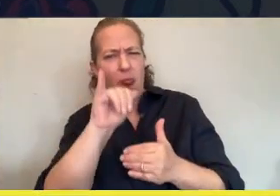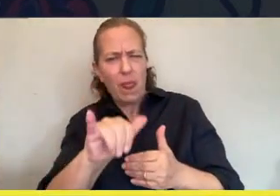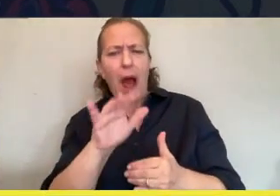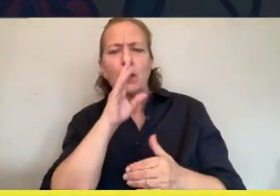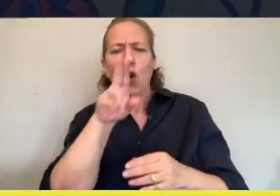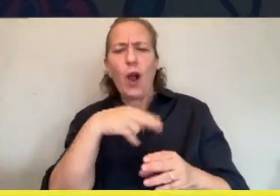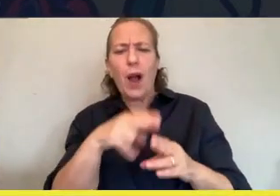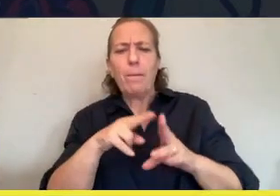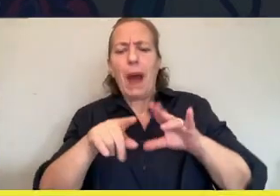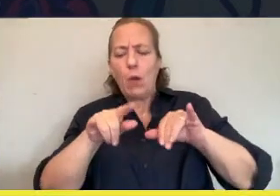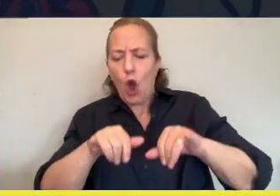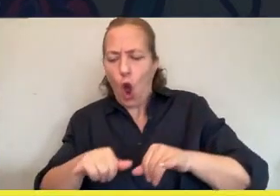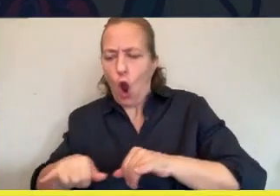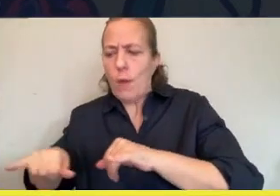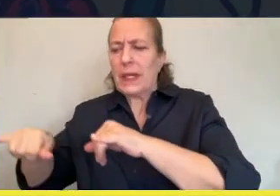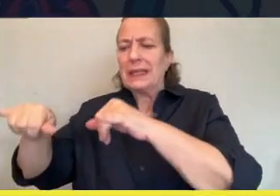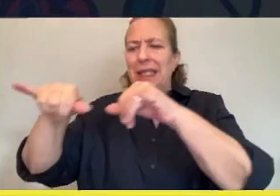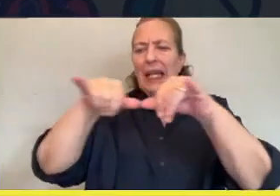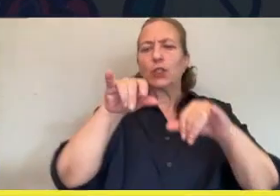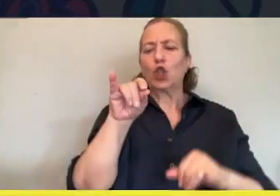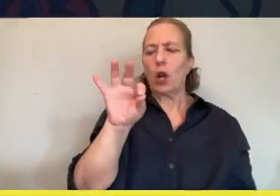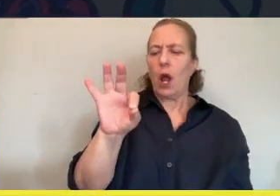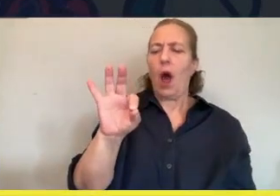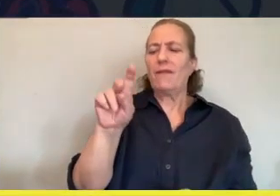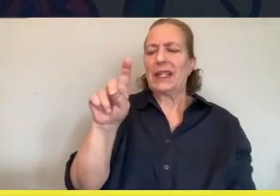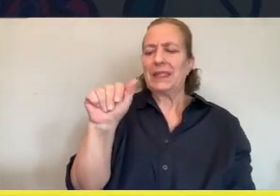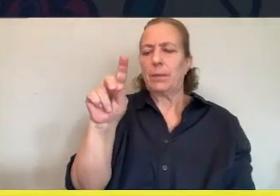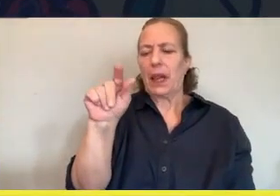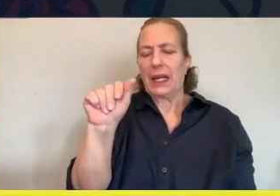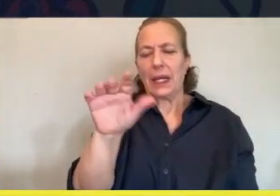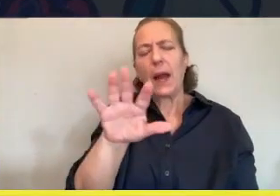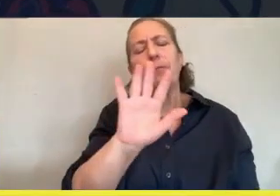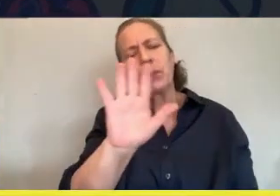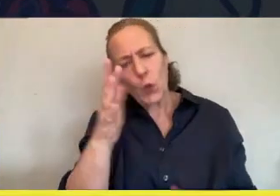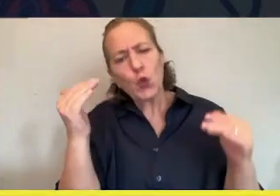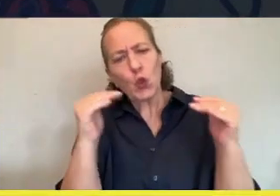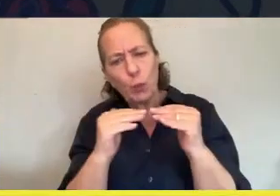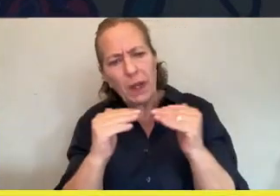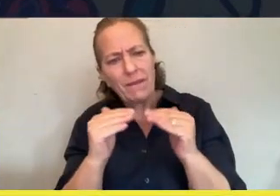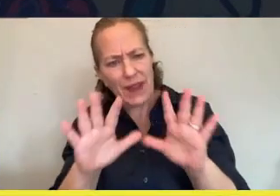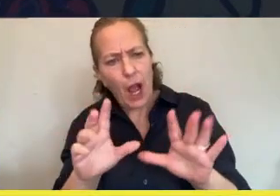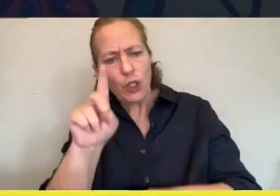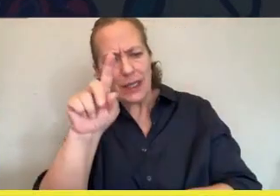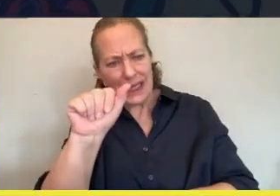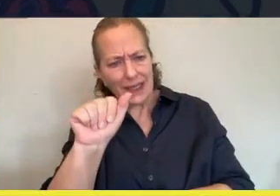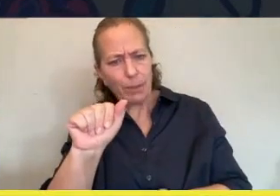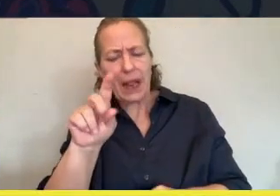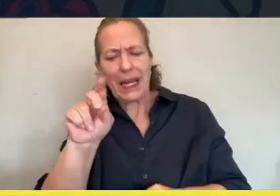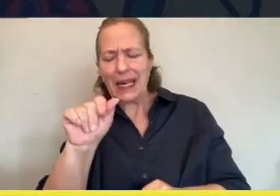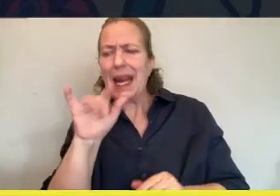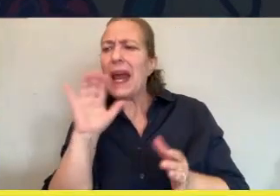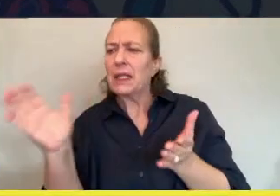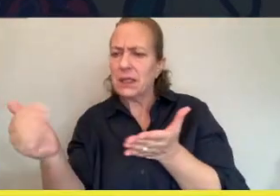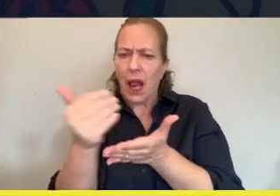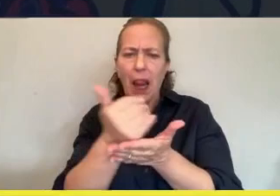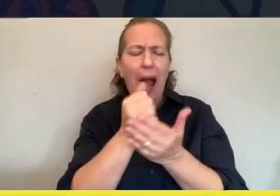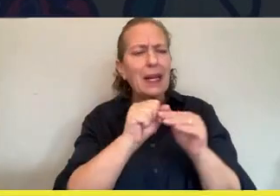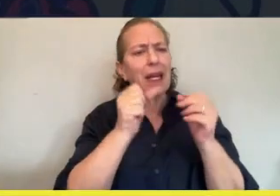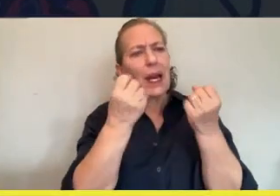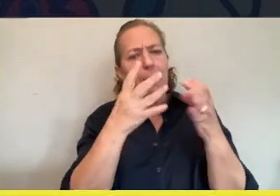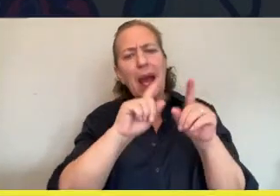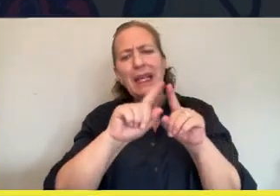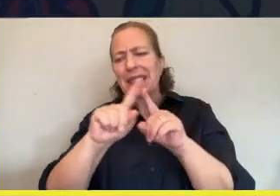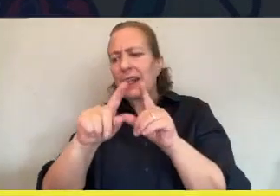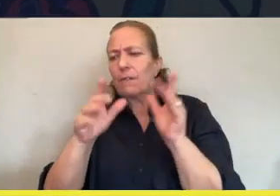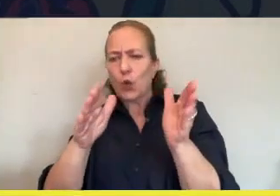of disability data. To be fair, disability data are collected in many and different types of our collections. We